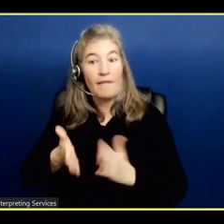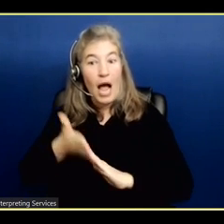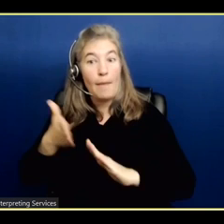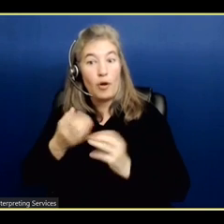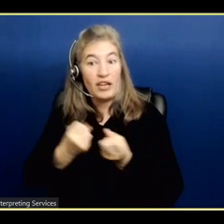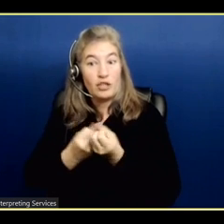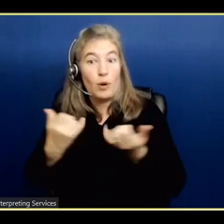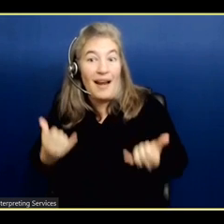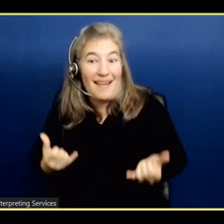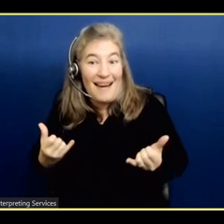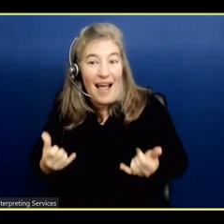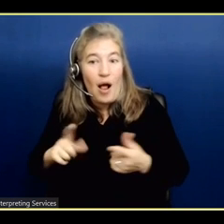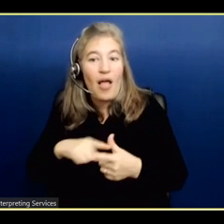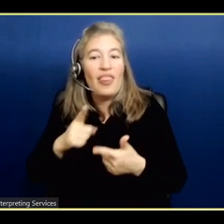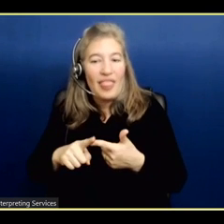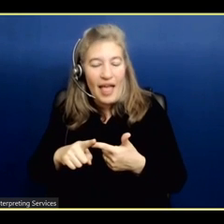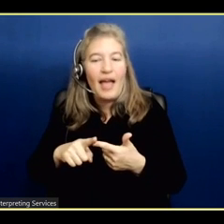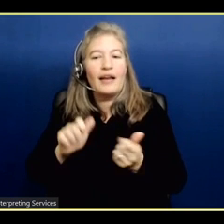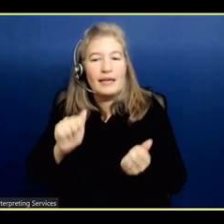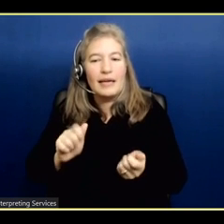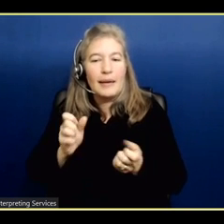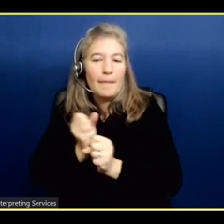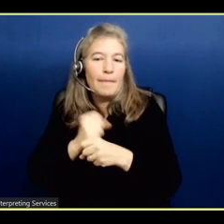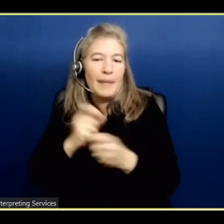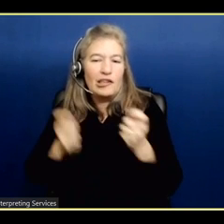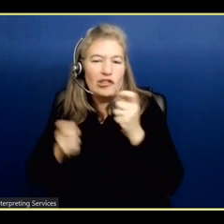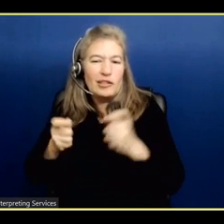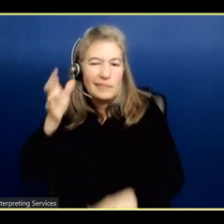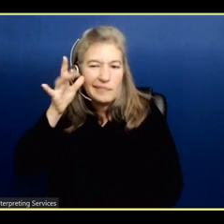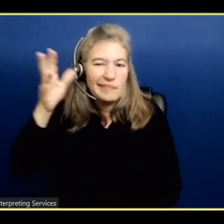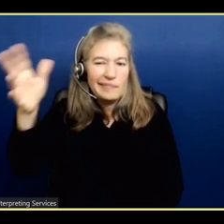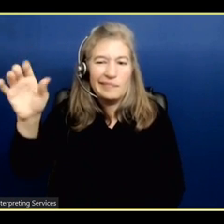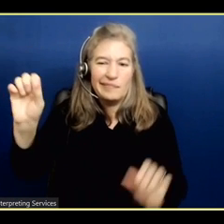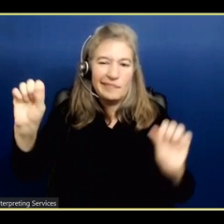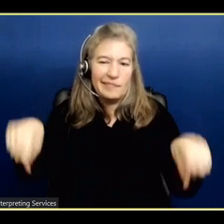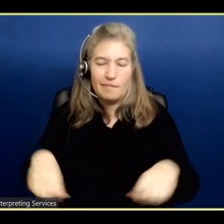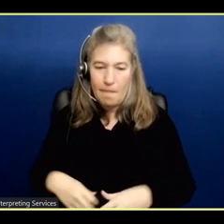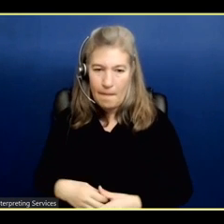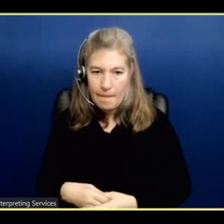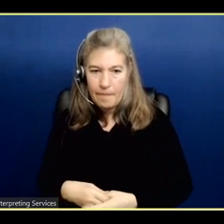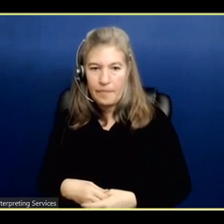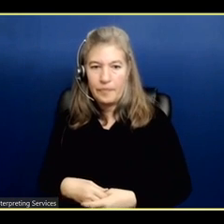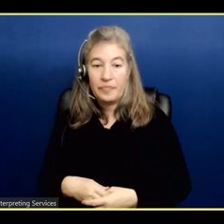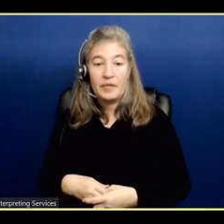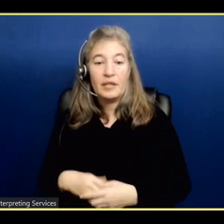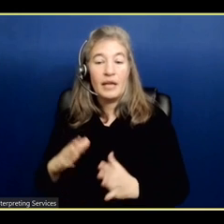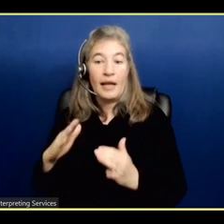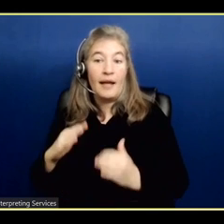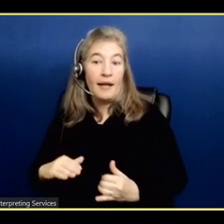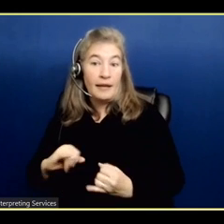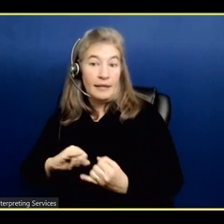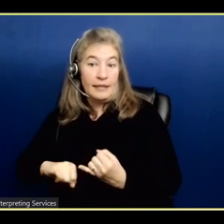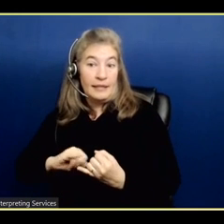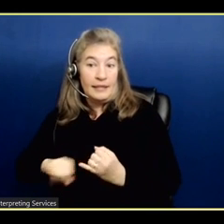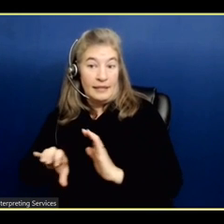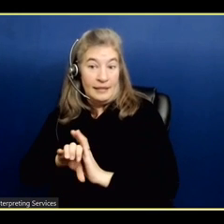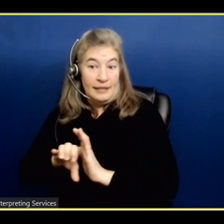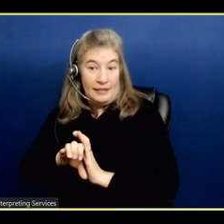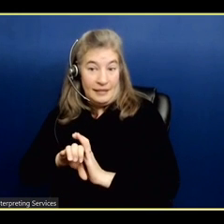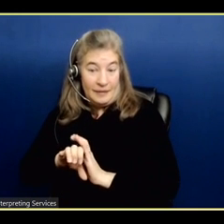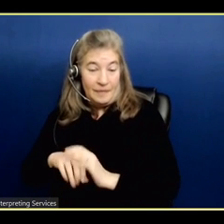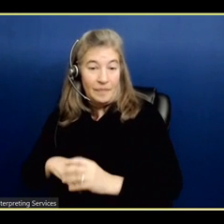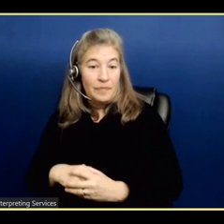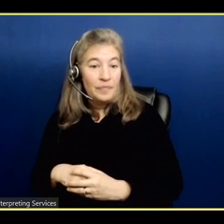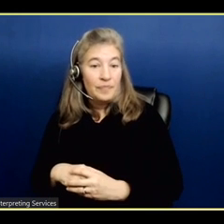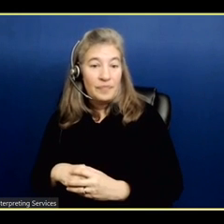will document, and art will help us make sense of all of this later, maybe. When we study ancient civilizations, I think about how we